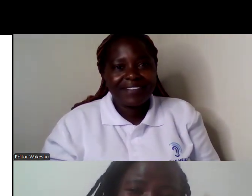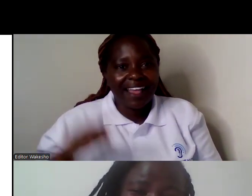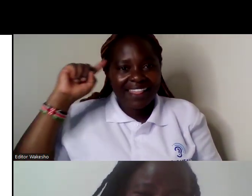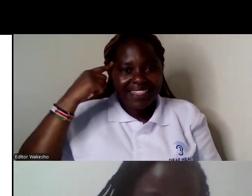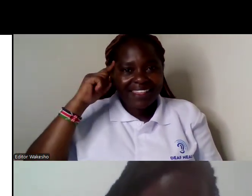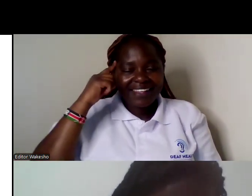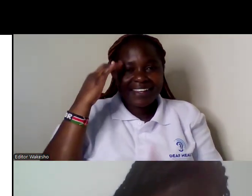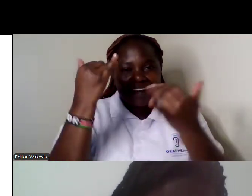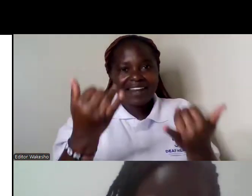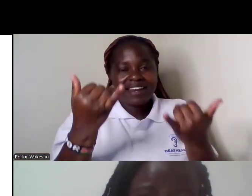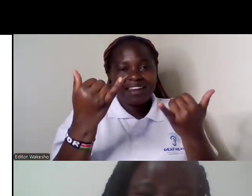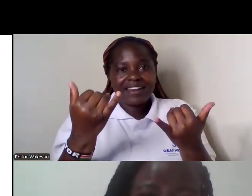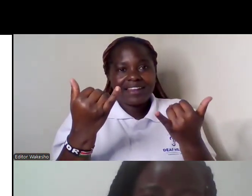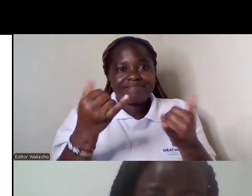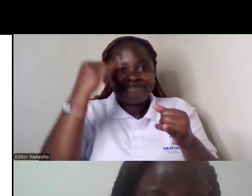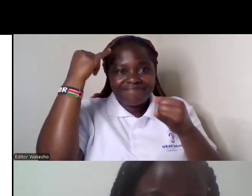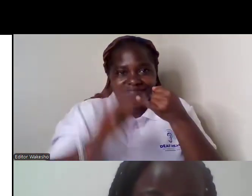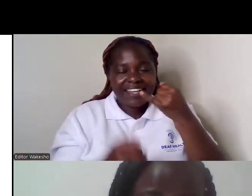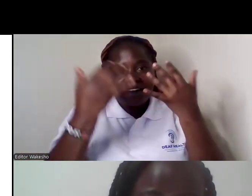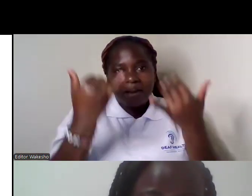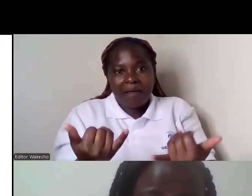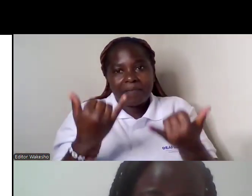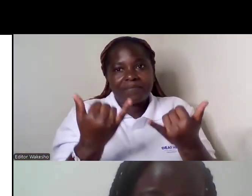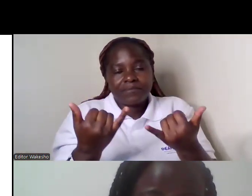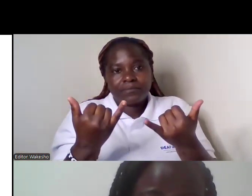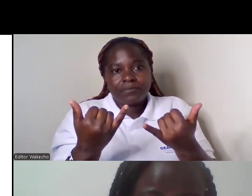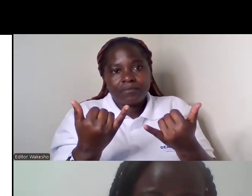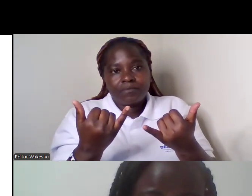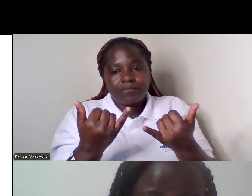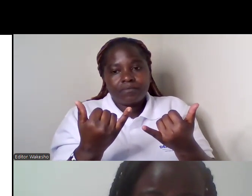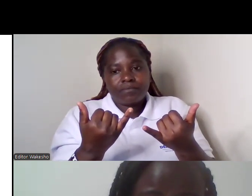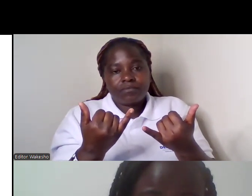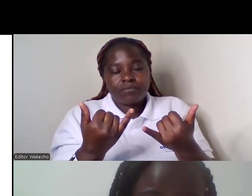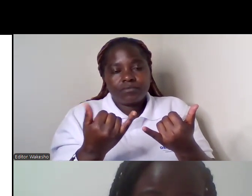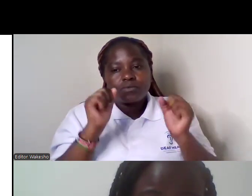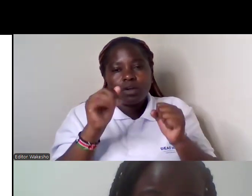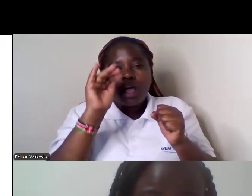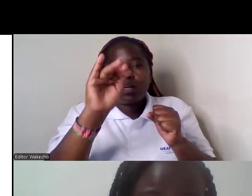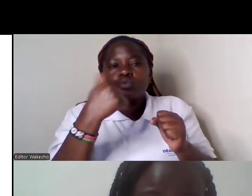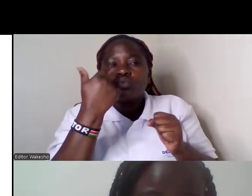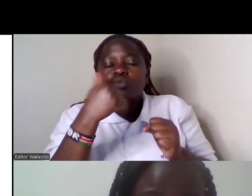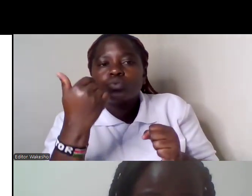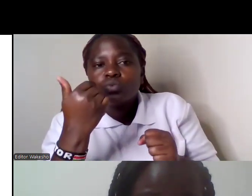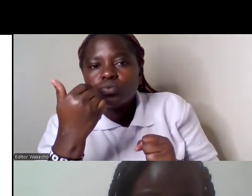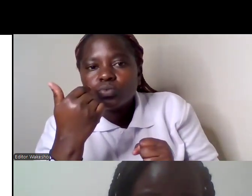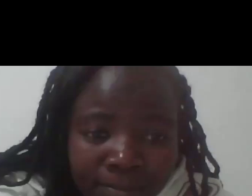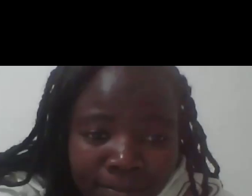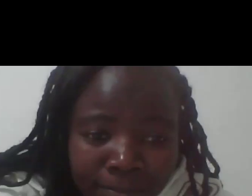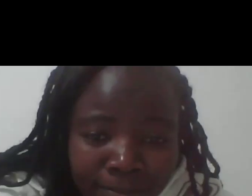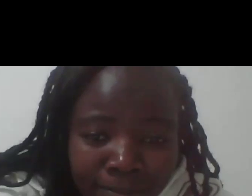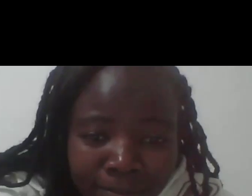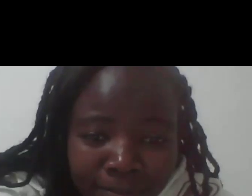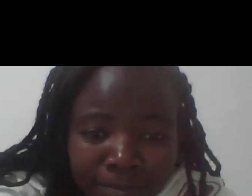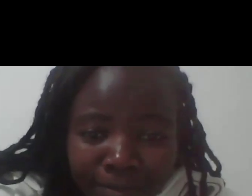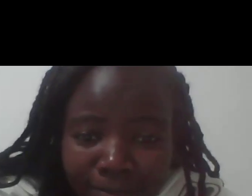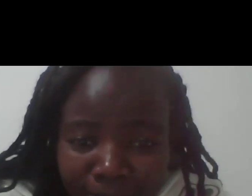now end it here. Yeah. So I will request Teacher Sese, if you